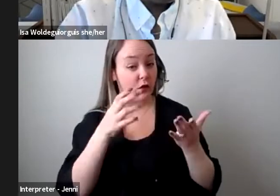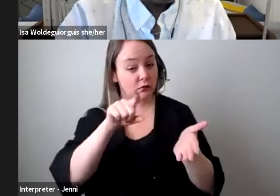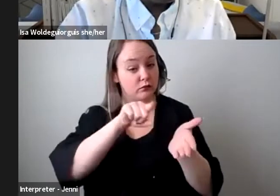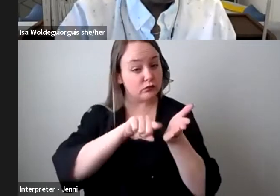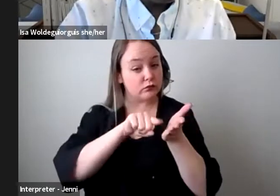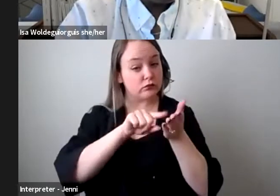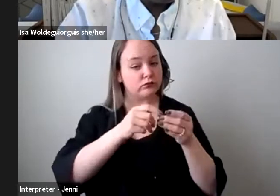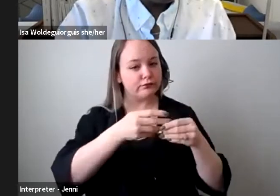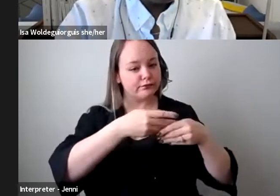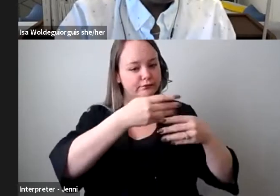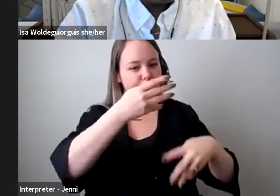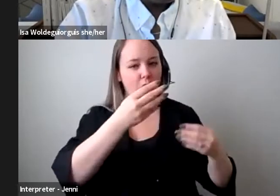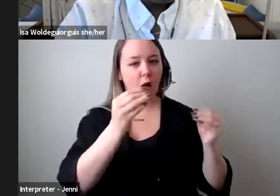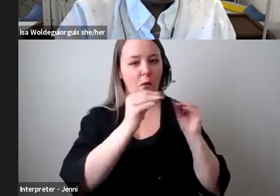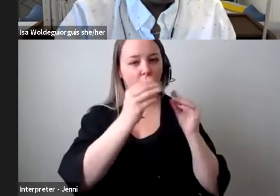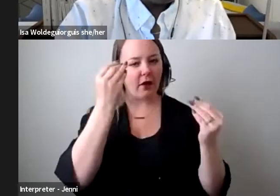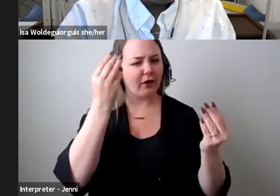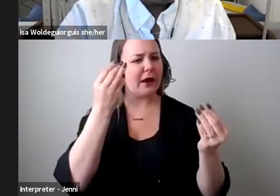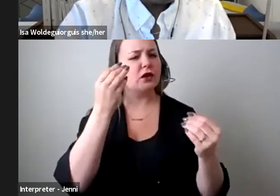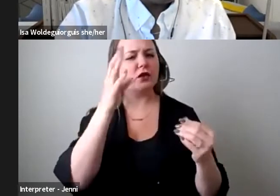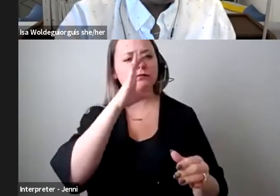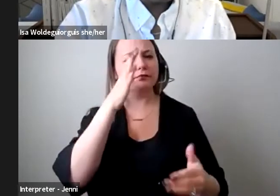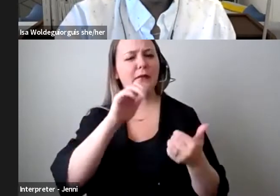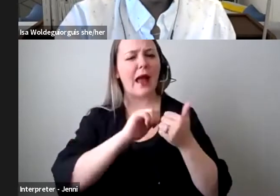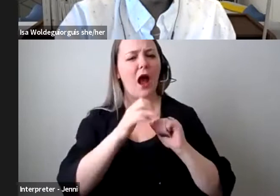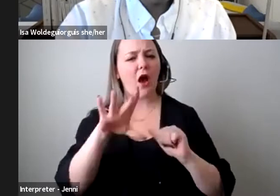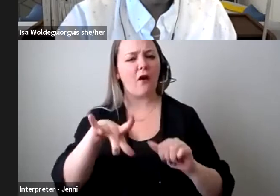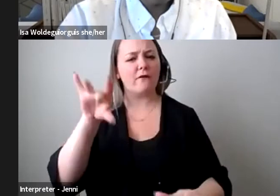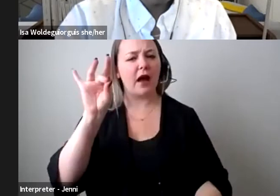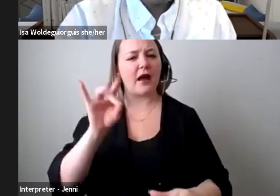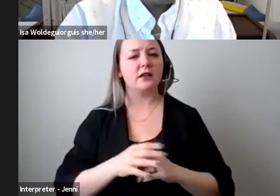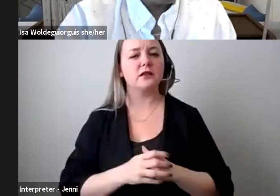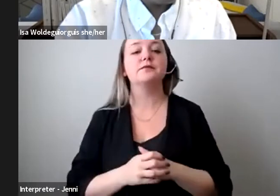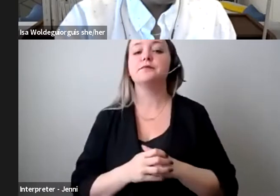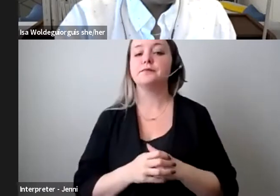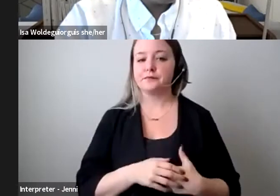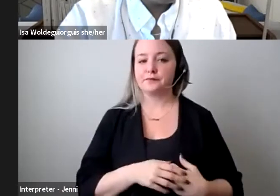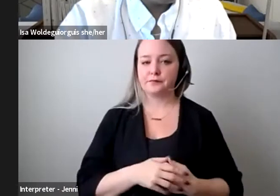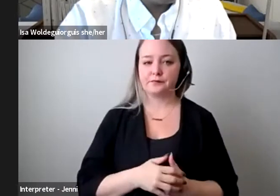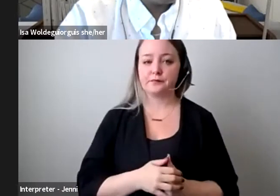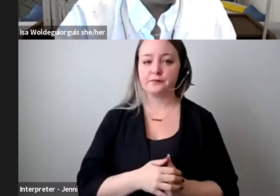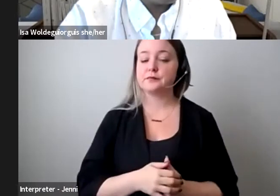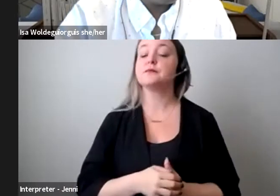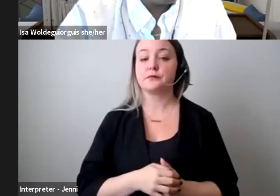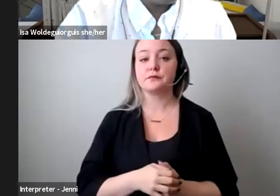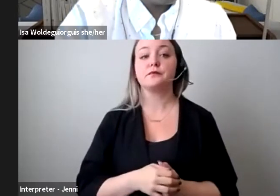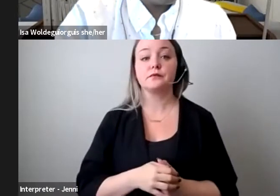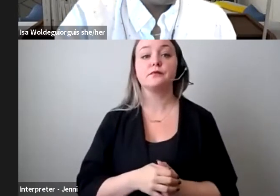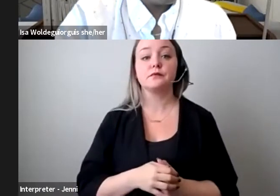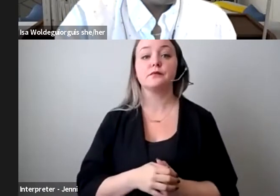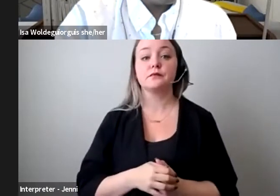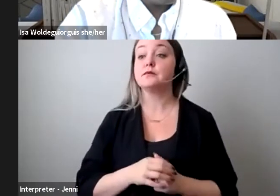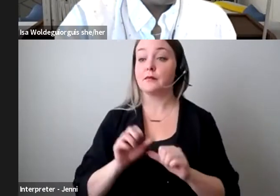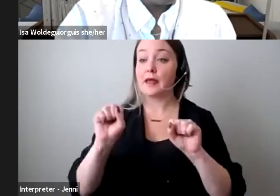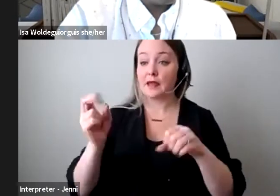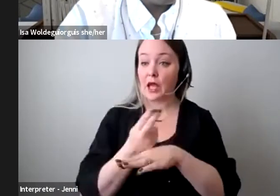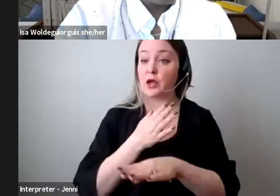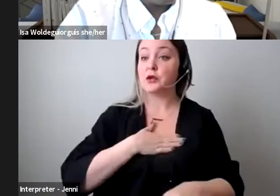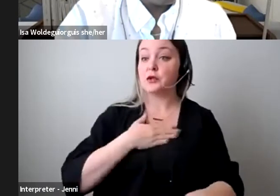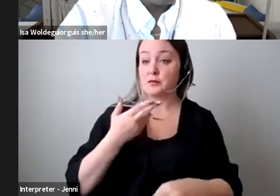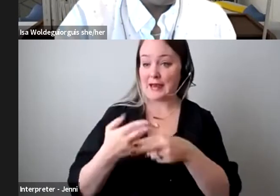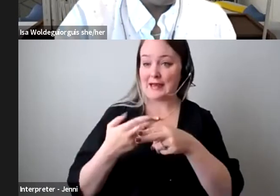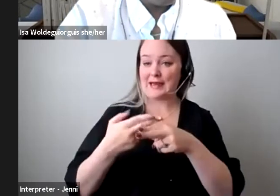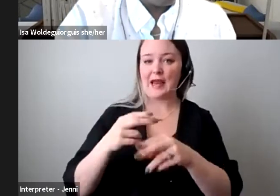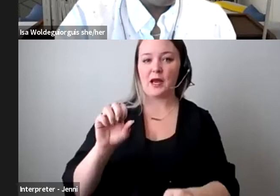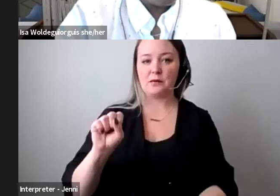up, what would they look up? How would they search it? Well, they could search it by my name, Charlie